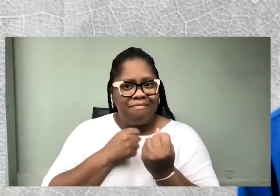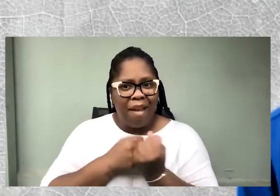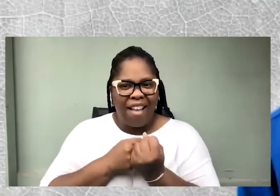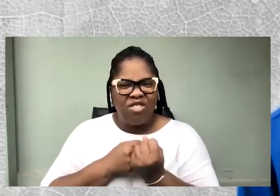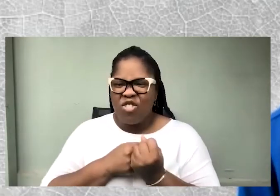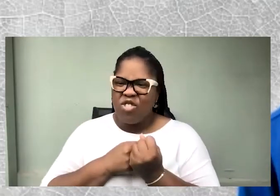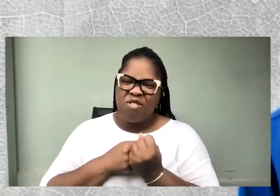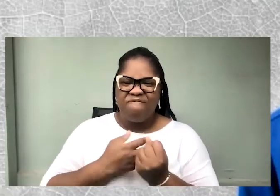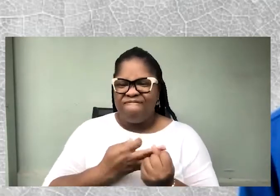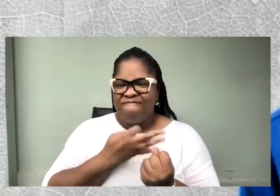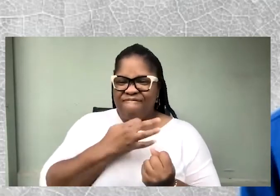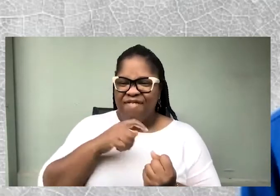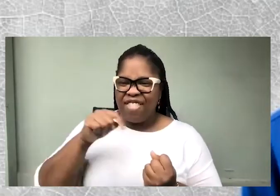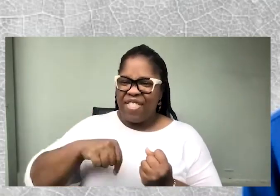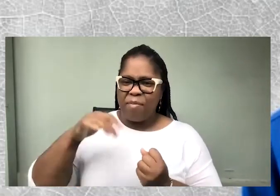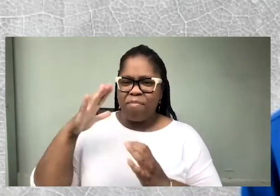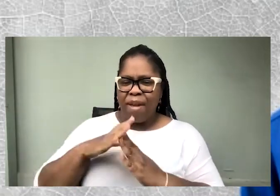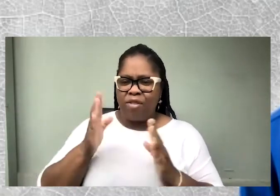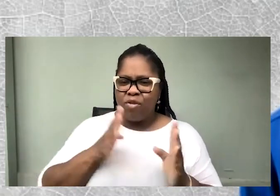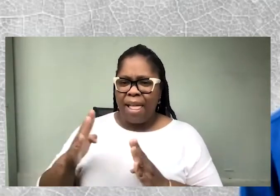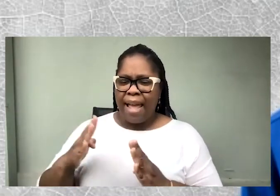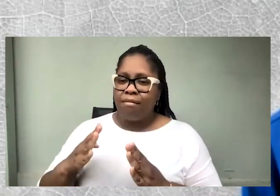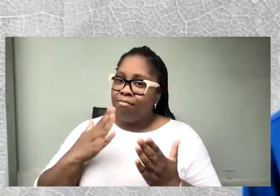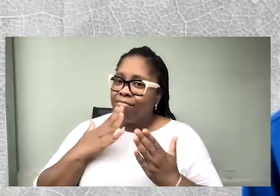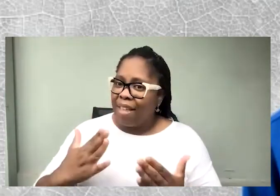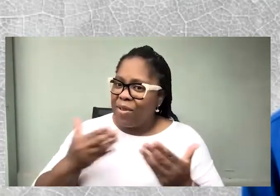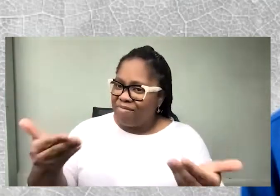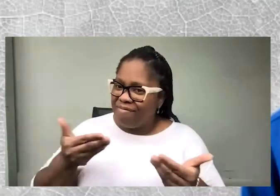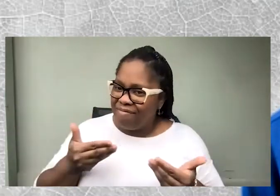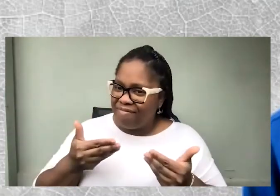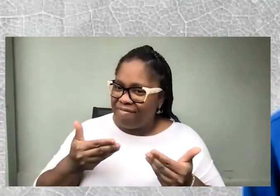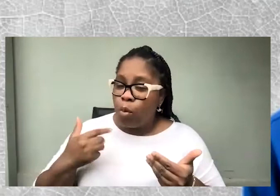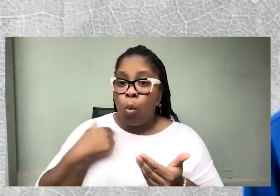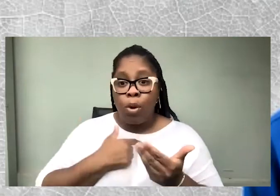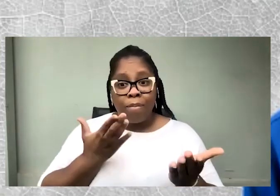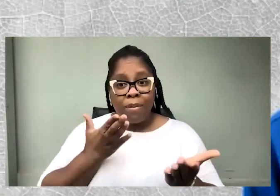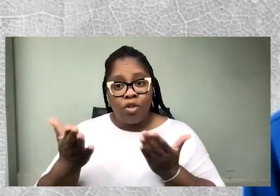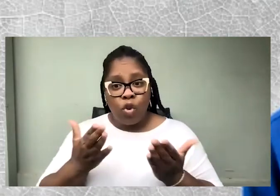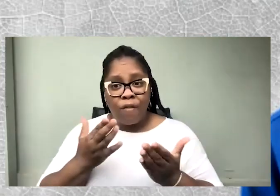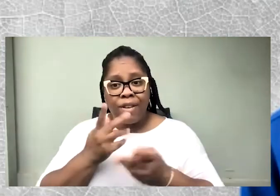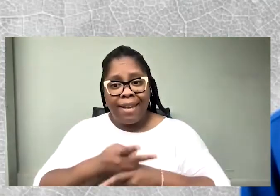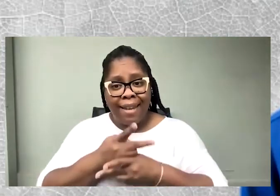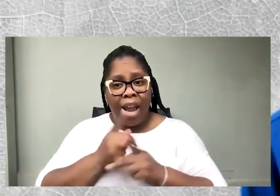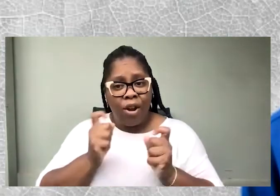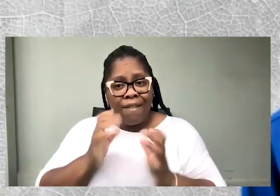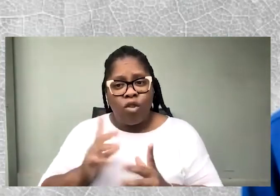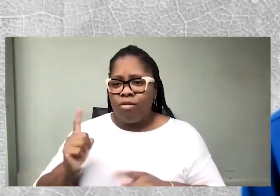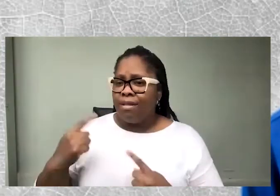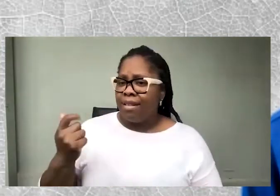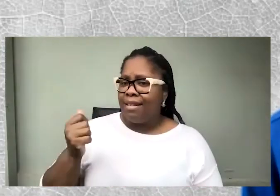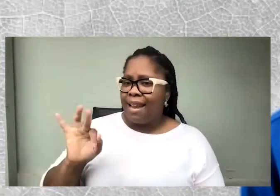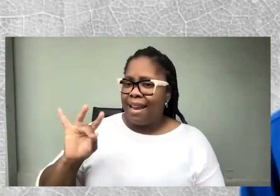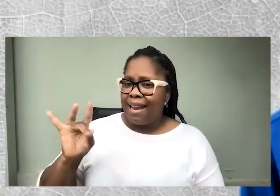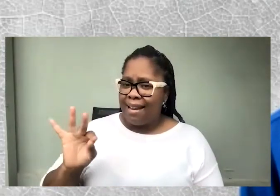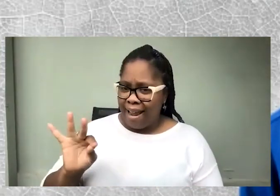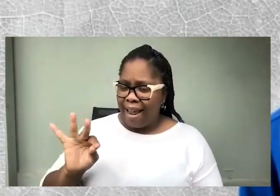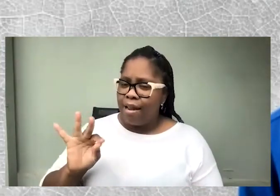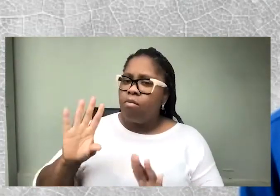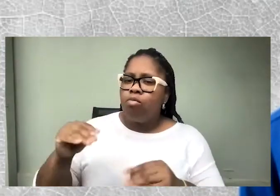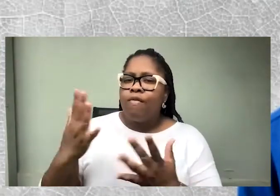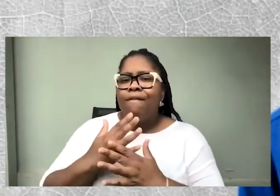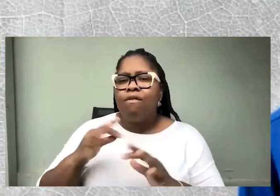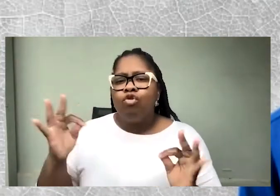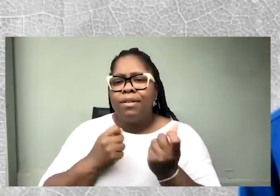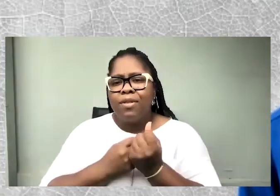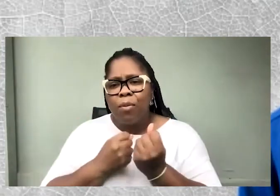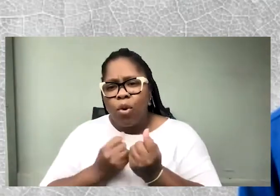you. Our organization has been serving Orange County family and caregivers since 1989. We provide free supportive services and grant funding